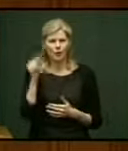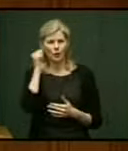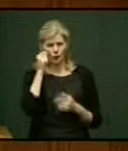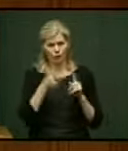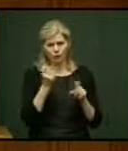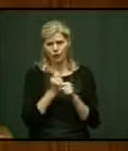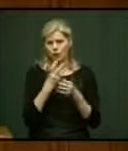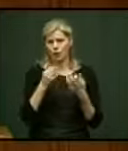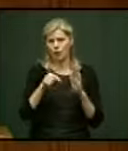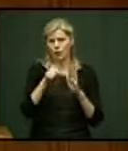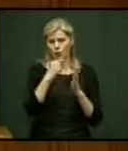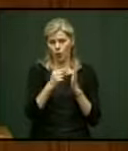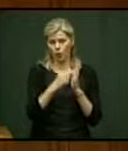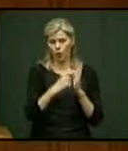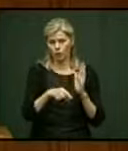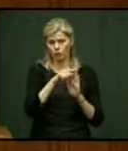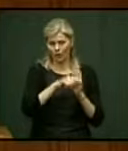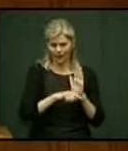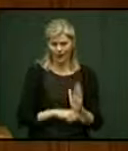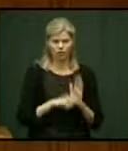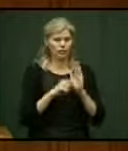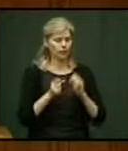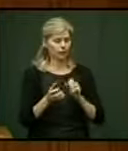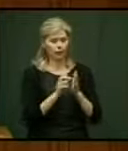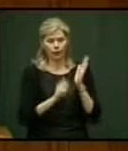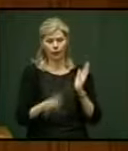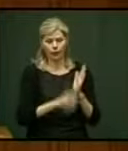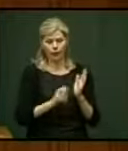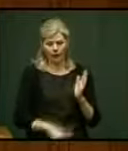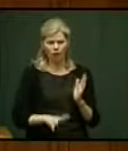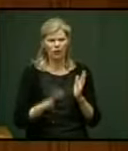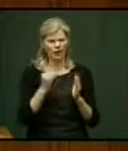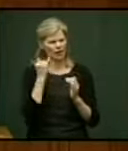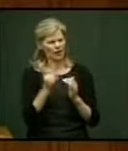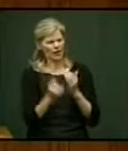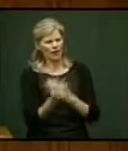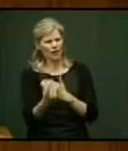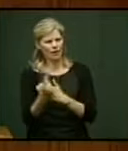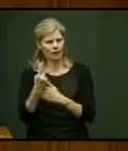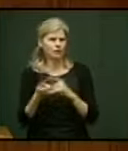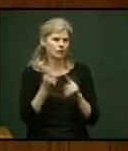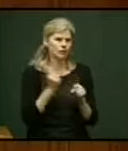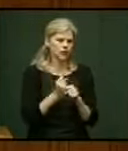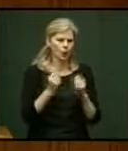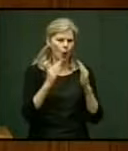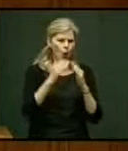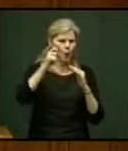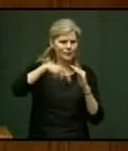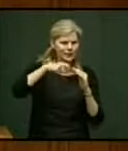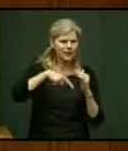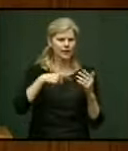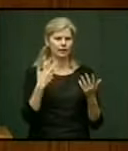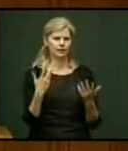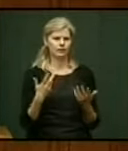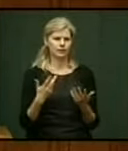more in the medium term. Examples include leaky homes, U.S. car manufacturers arguing against fuel economy standards, hedge